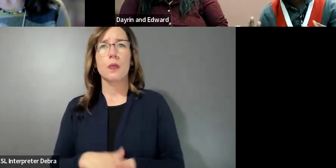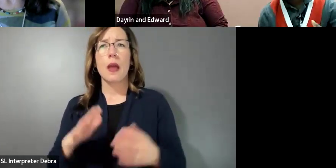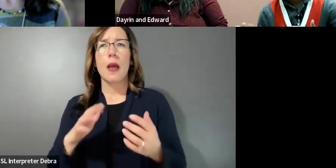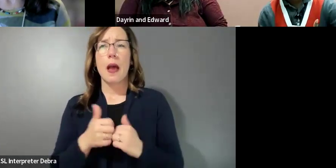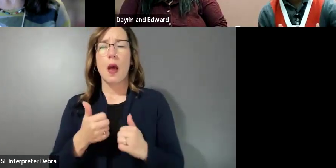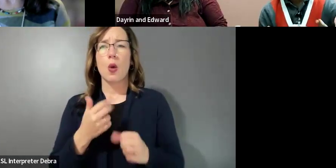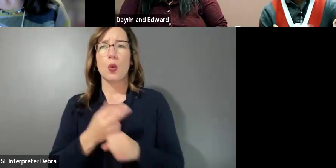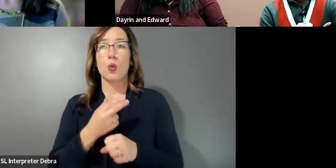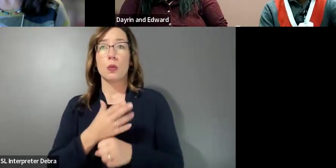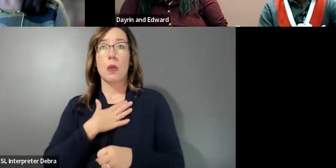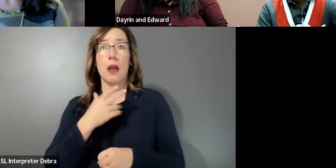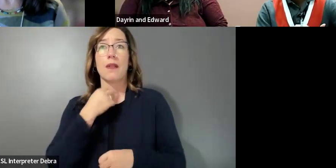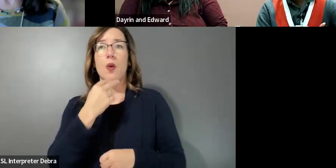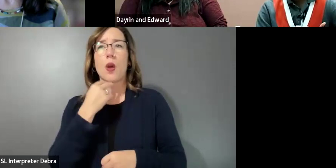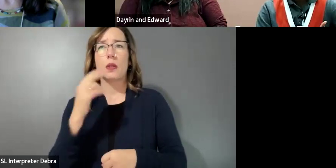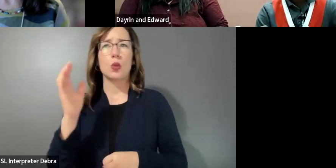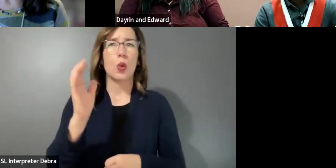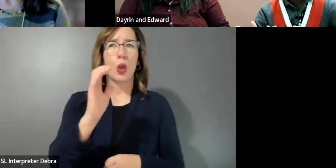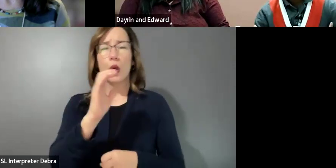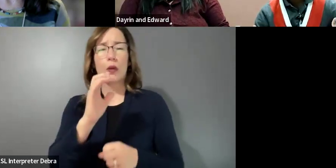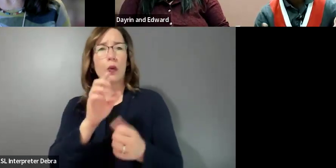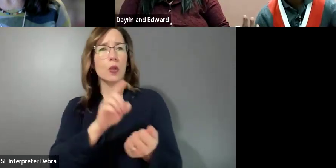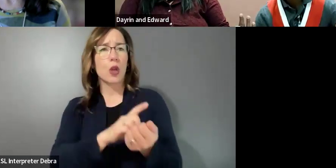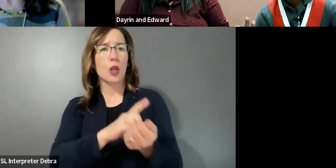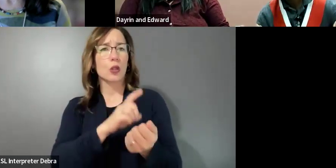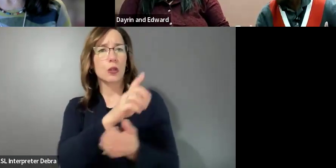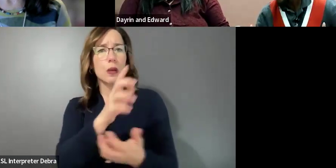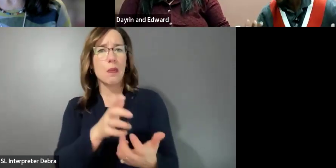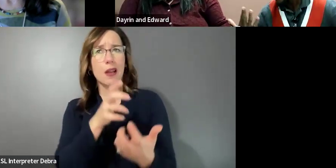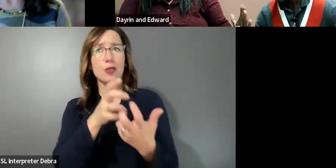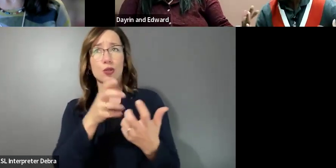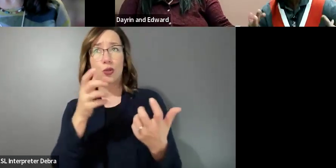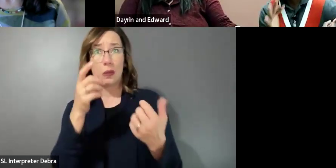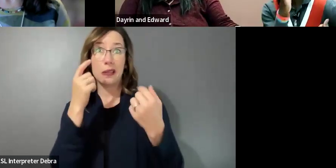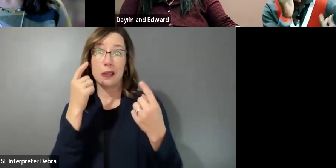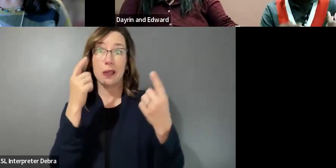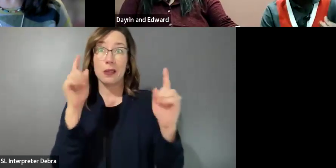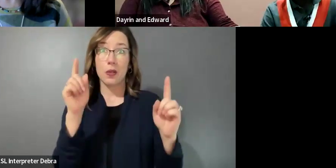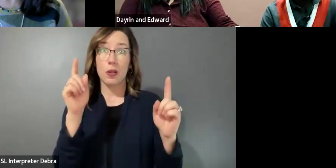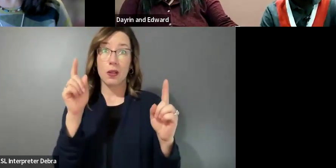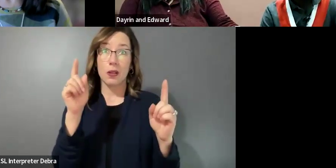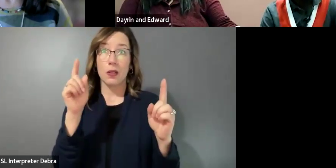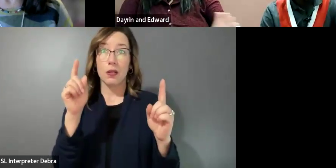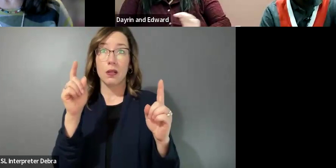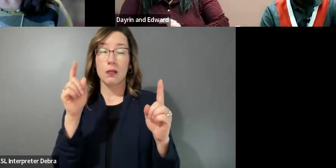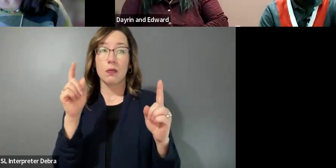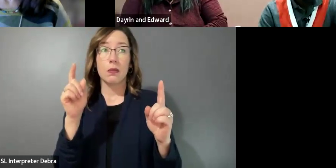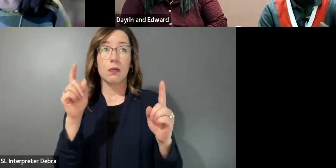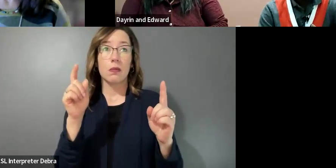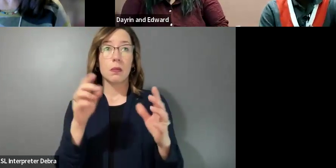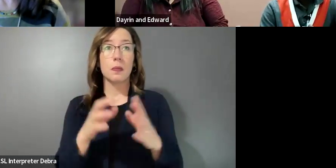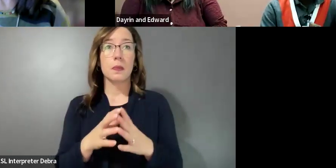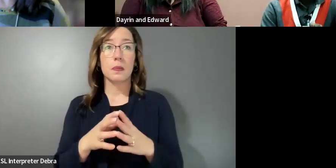to find the doctor we need to be successful. And that takes us to the next